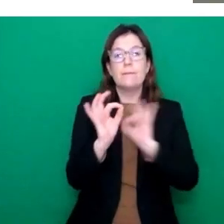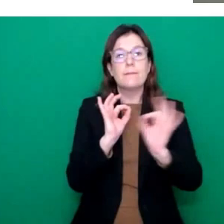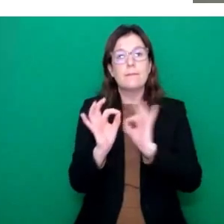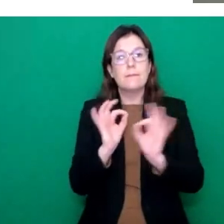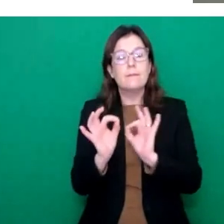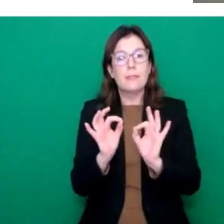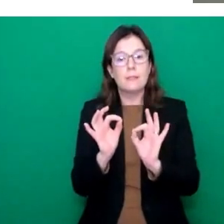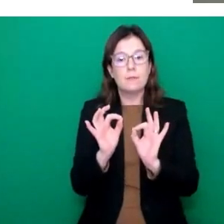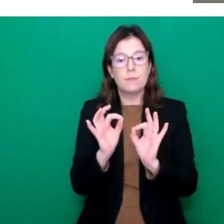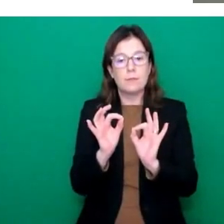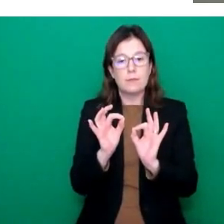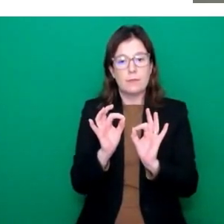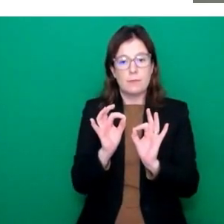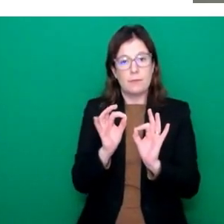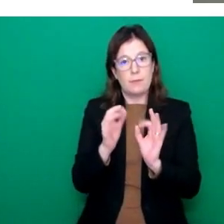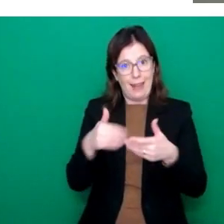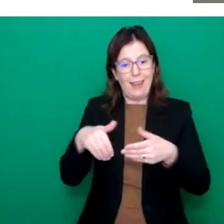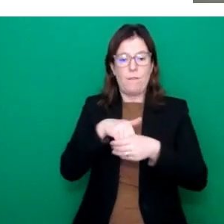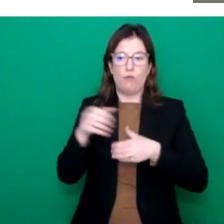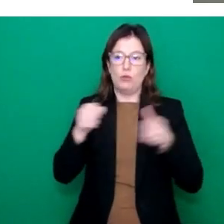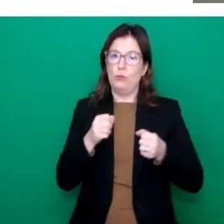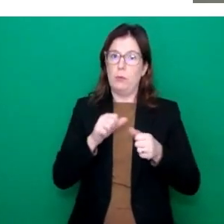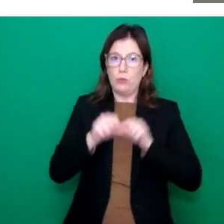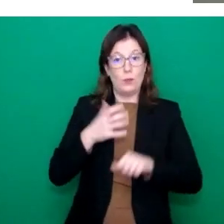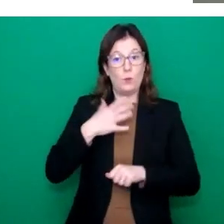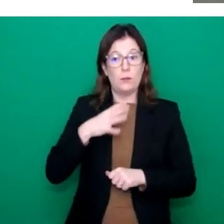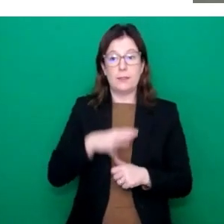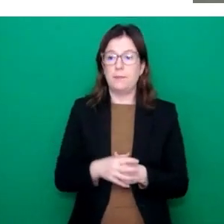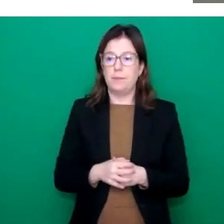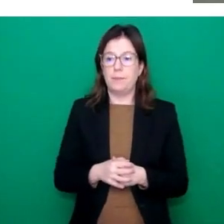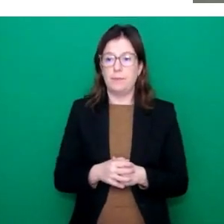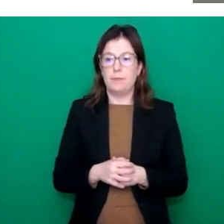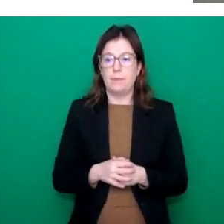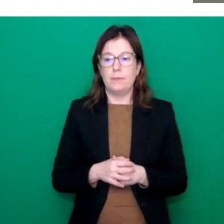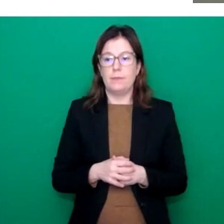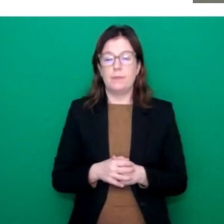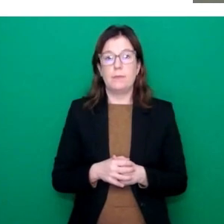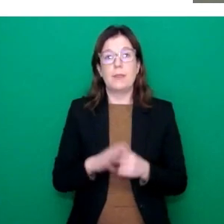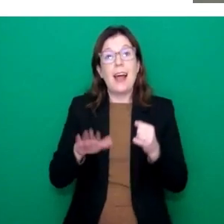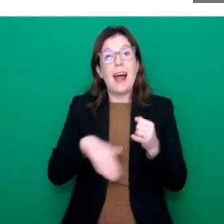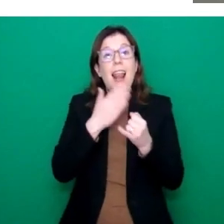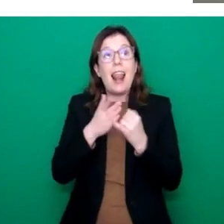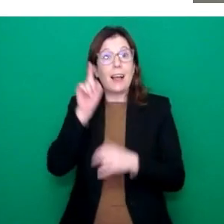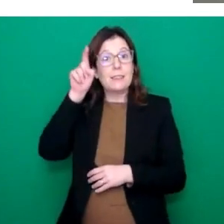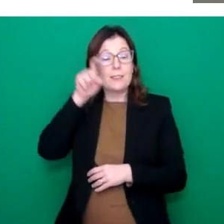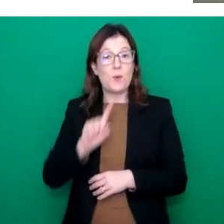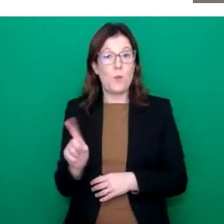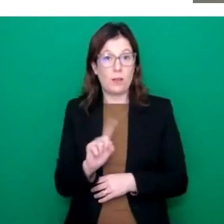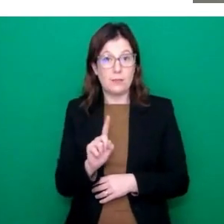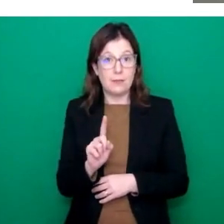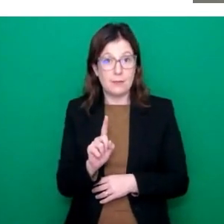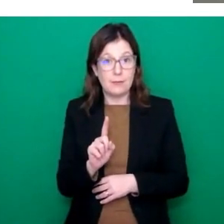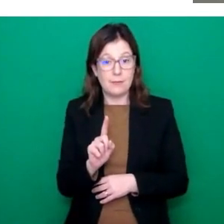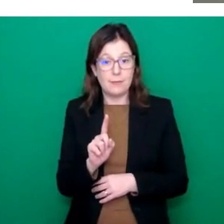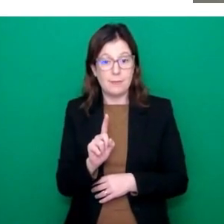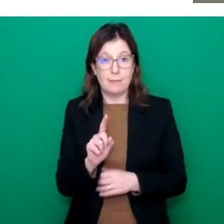panel and feed into the recruitment process. And my last suggestion would be that, where possible,